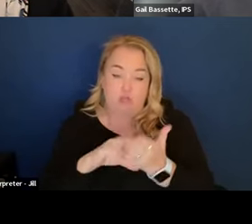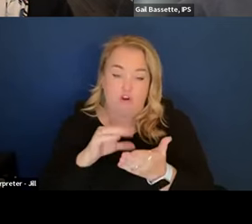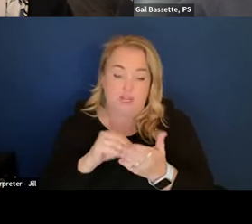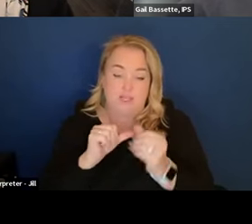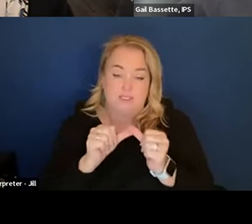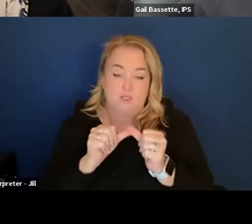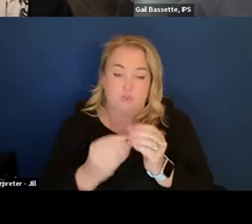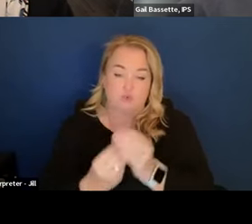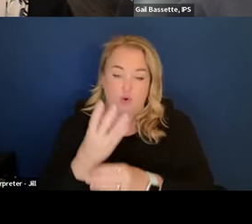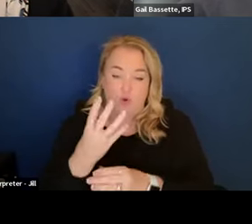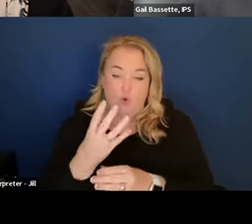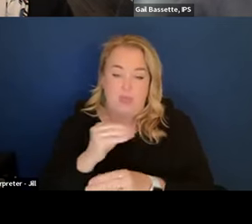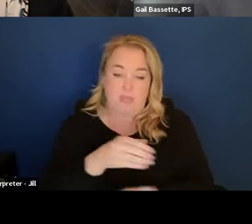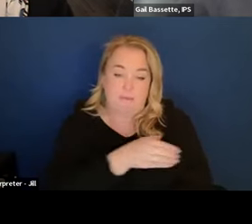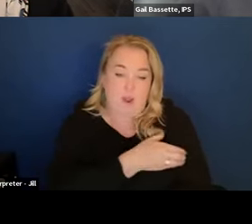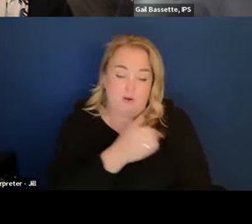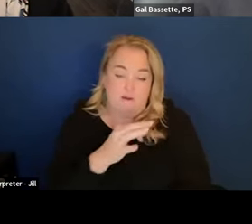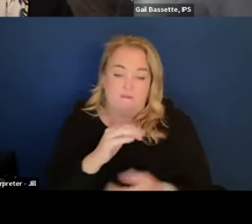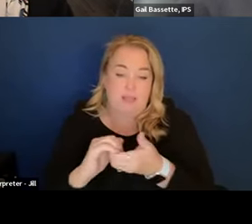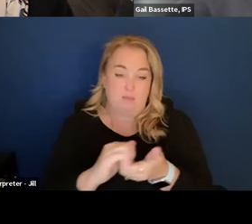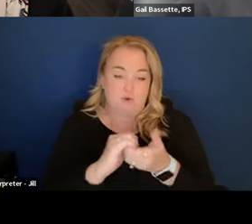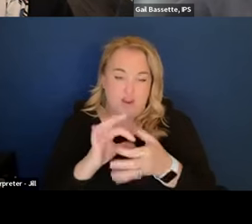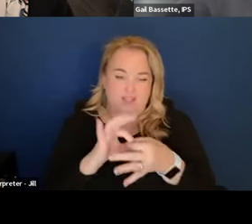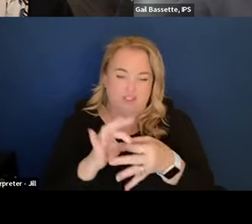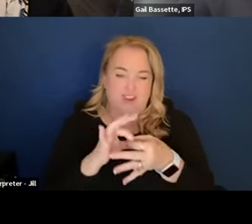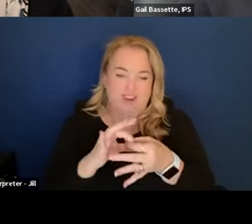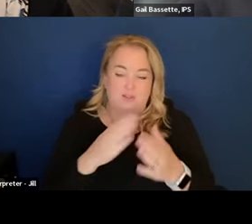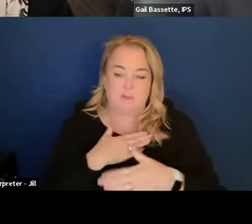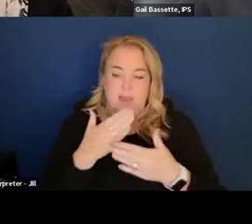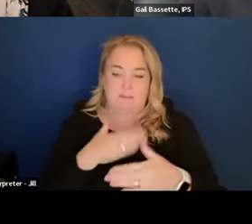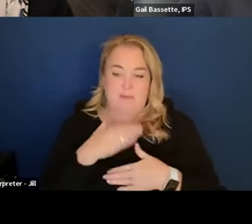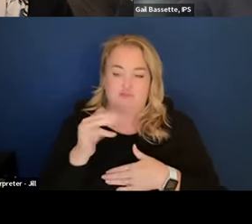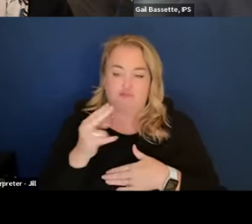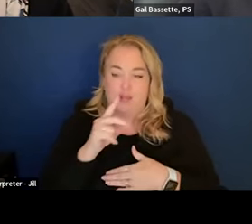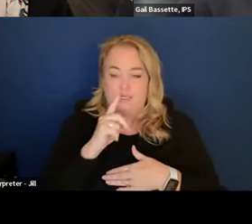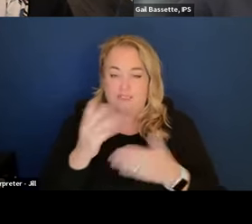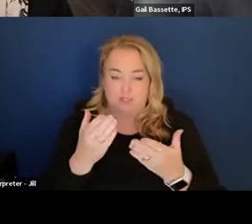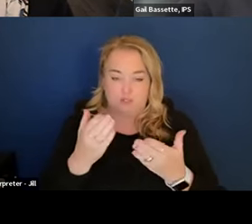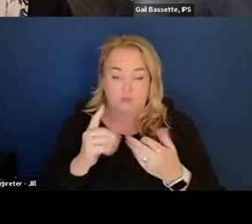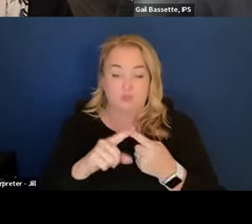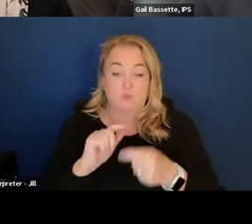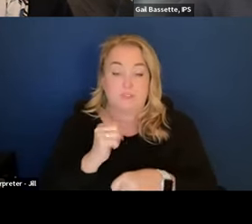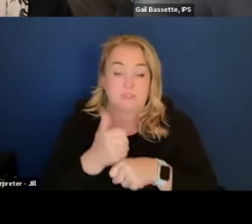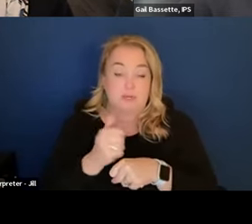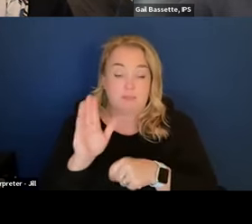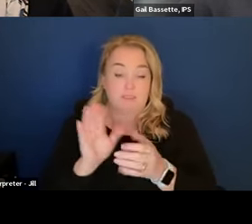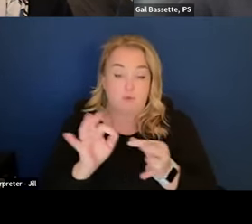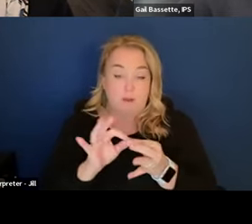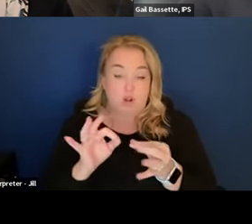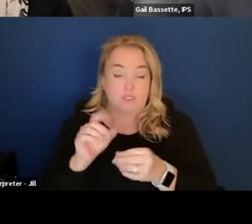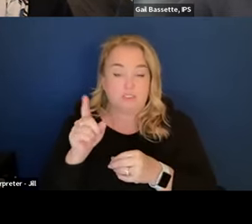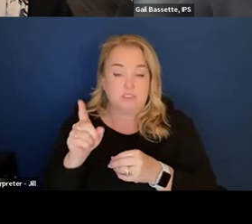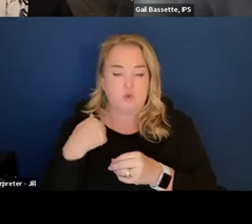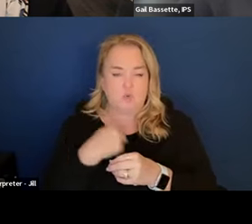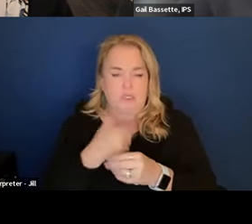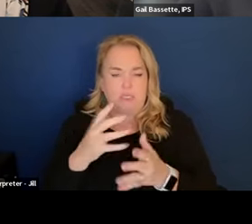continuous growth and the power of collaboration. So I'm really happy John is here. To set up his remarks a little bit, we kind